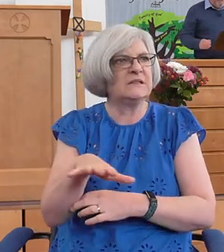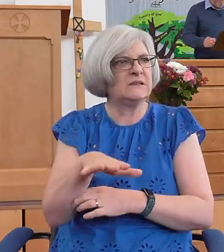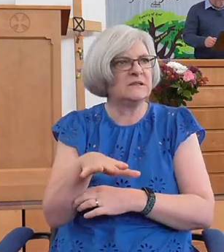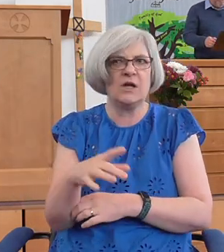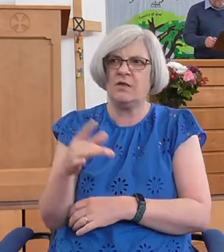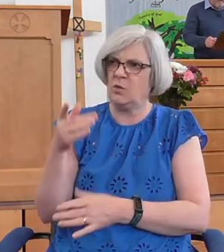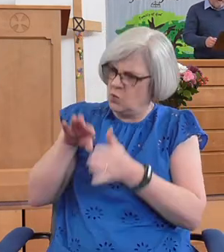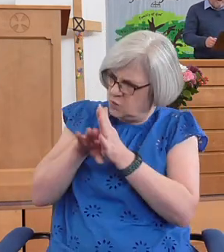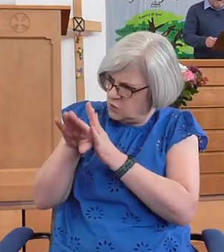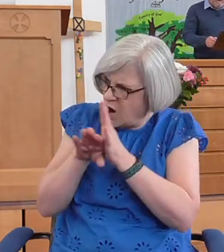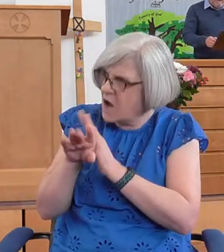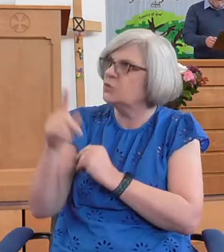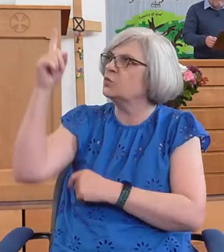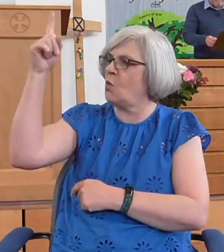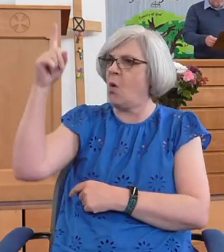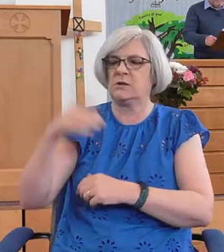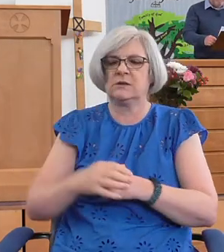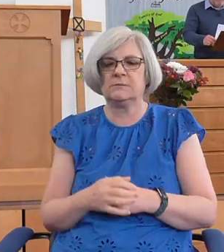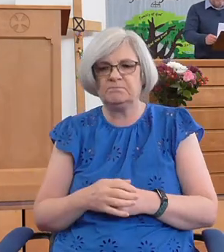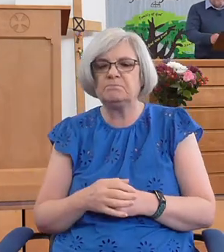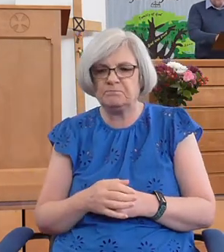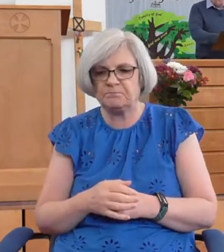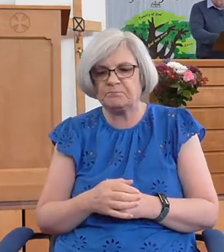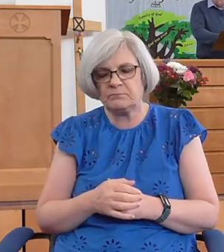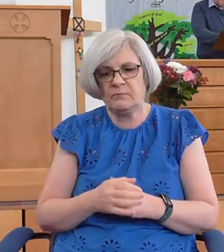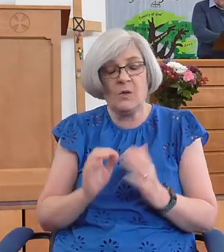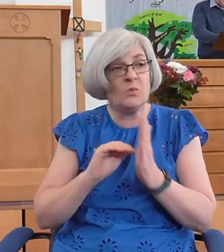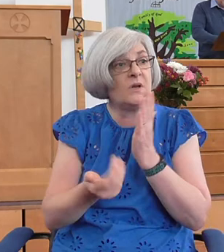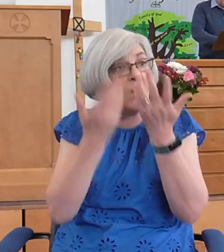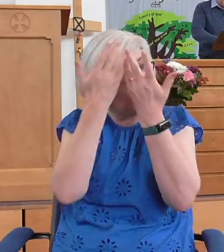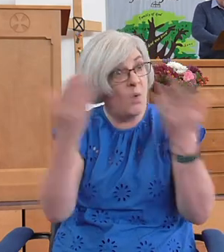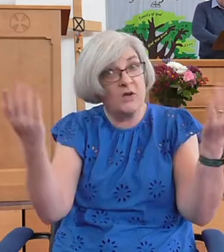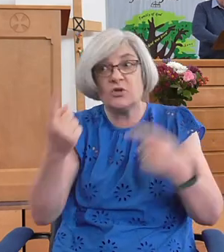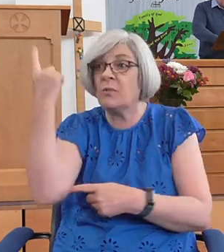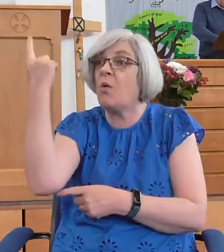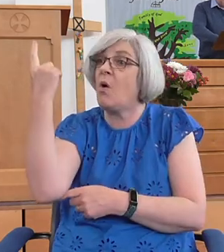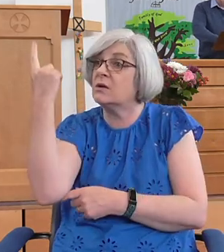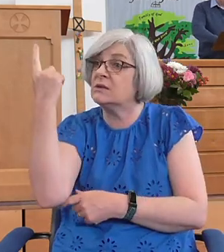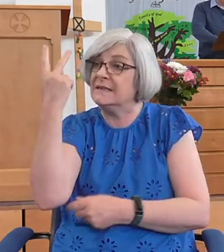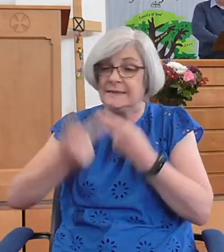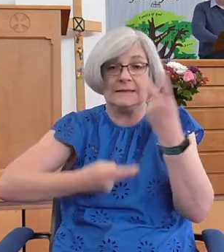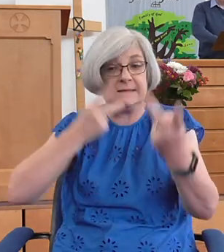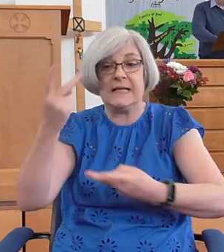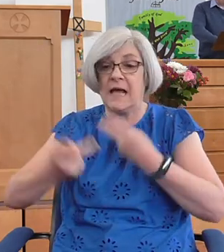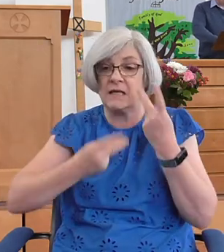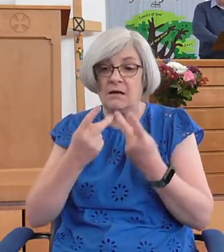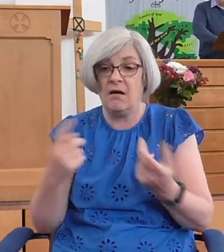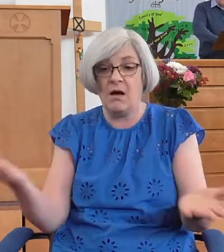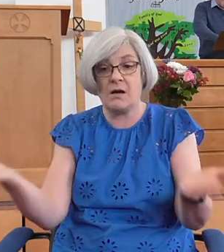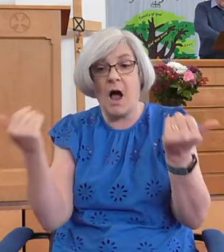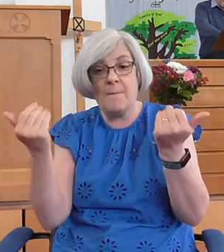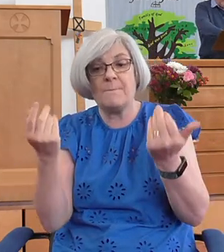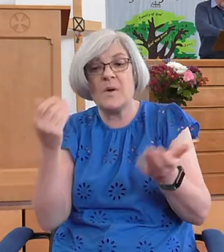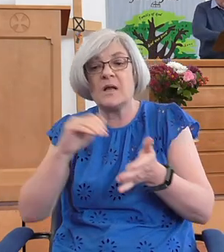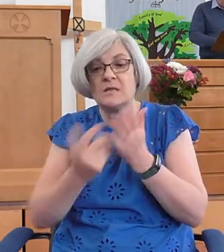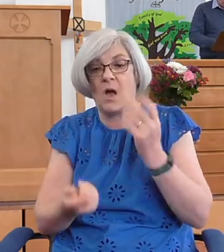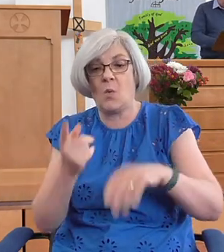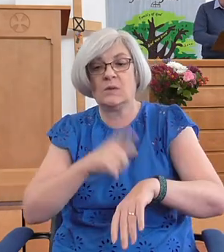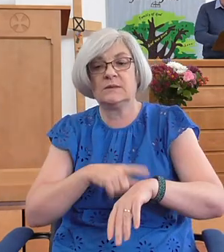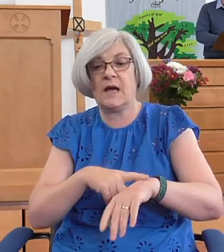test." Let us worship God. Let's sing to his praise and glory. Come, now is the time to worship.